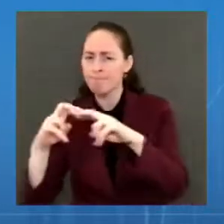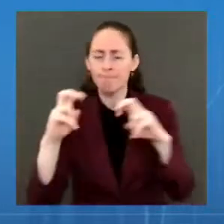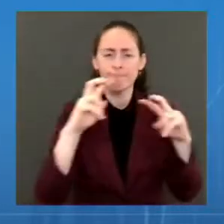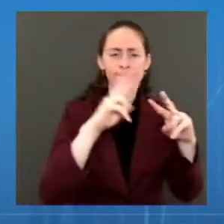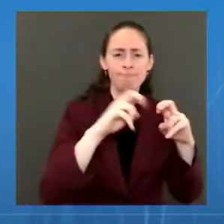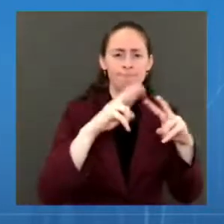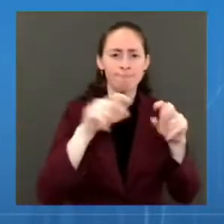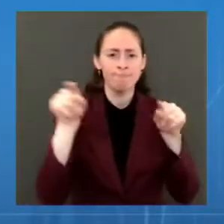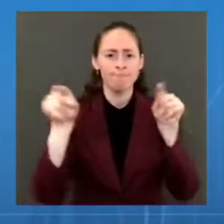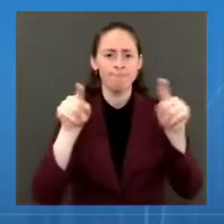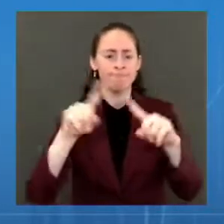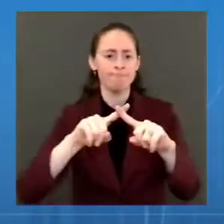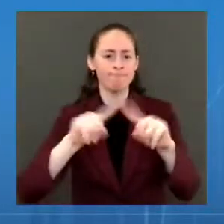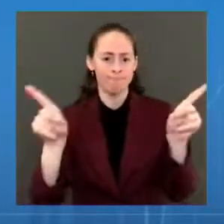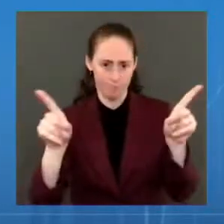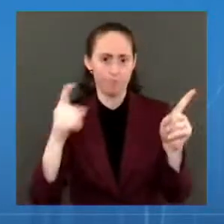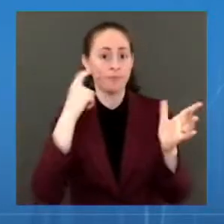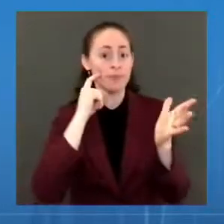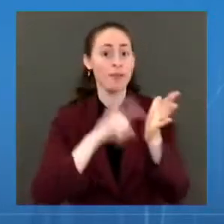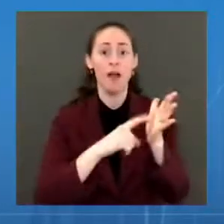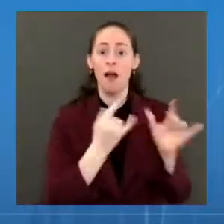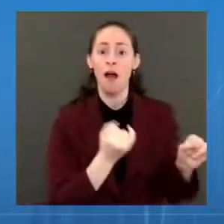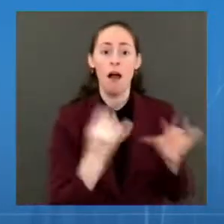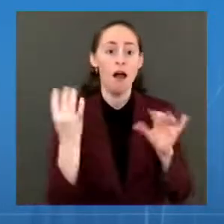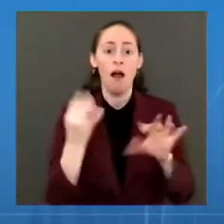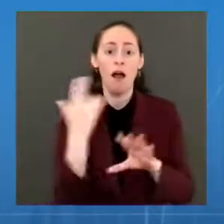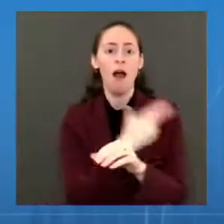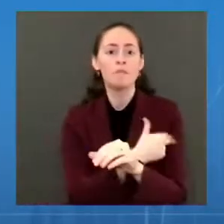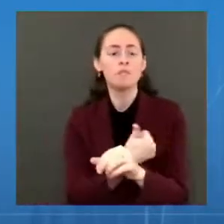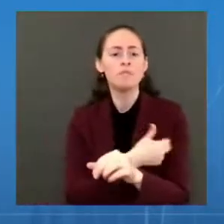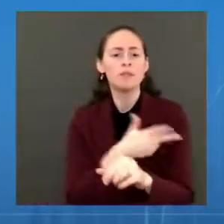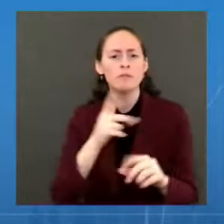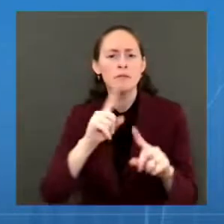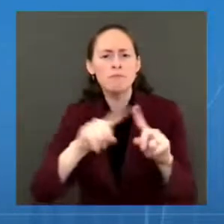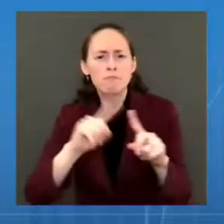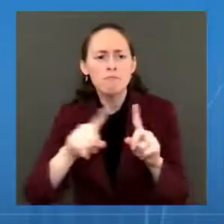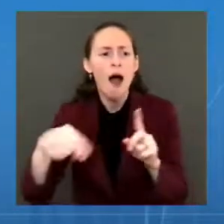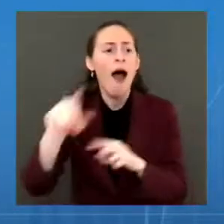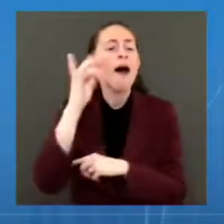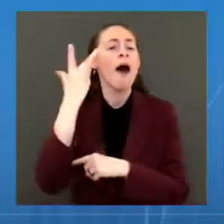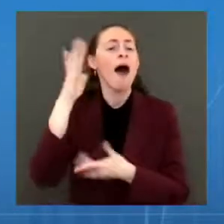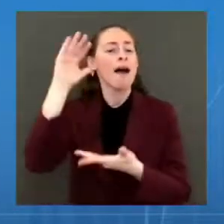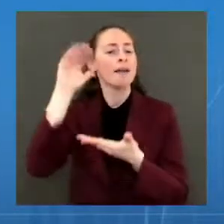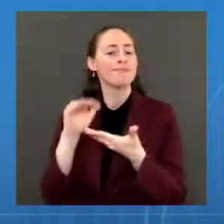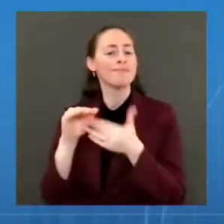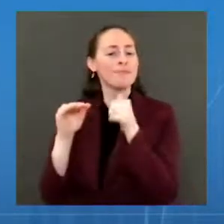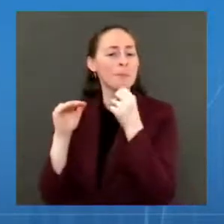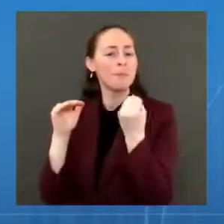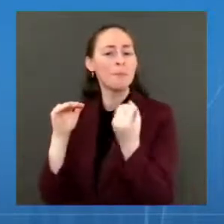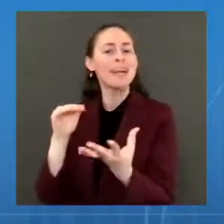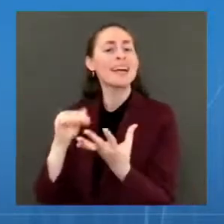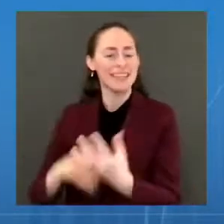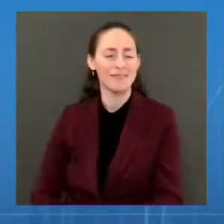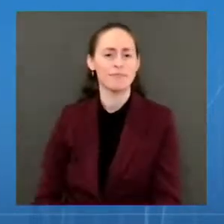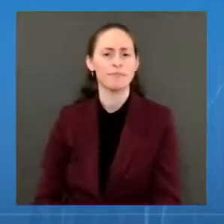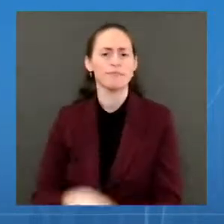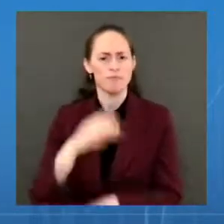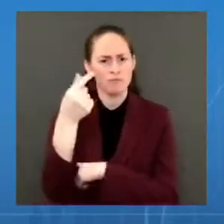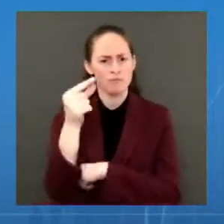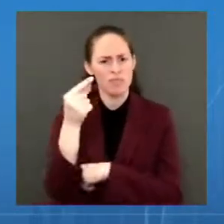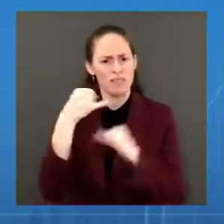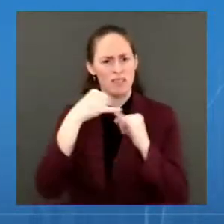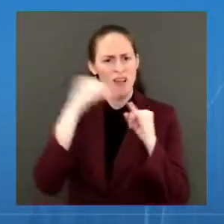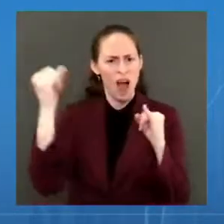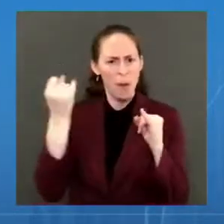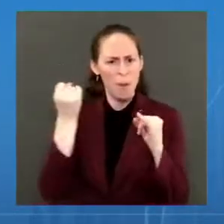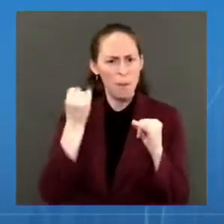of decreasing case rates towards the end of September. And the very slight uptick in the green line represents waning immunity for